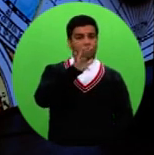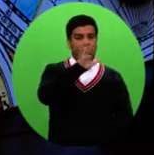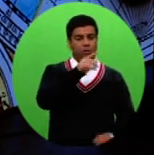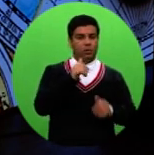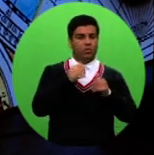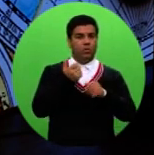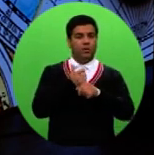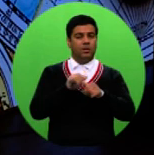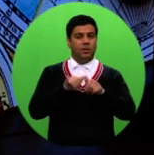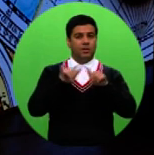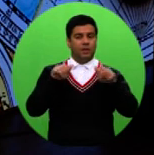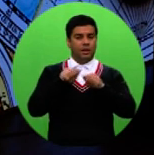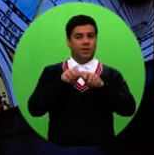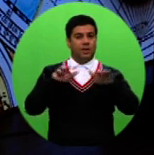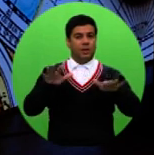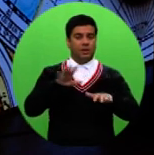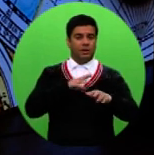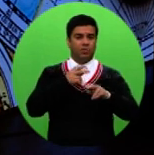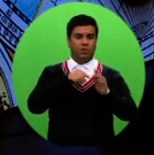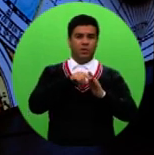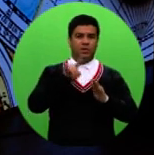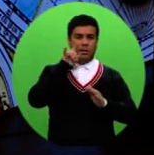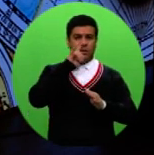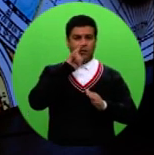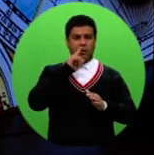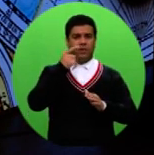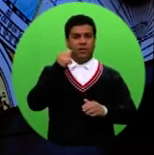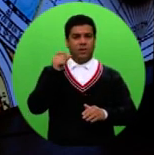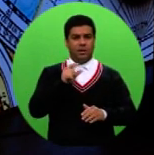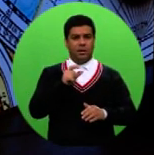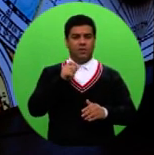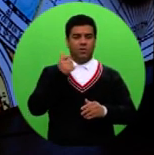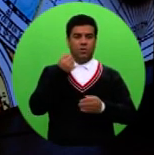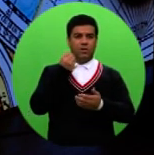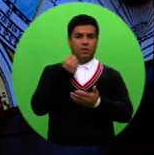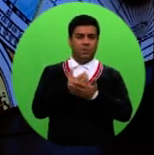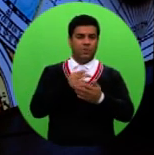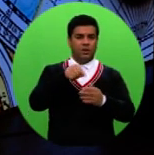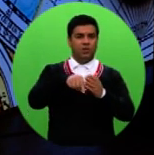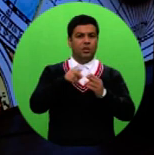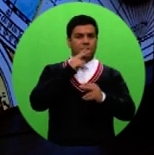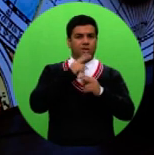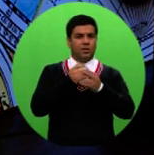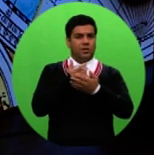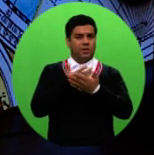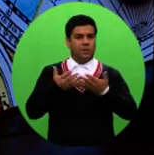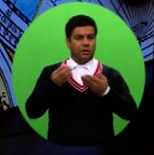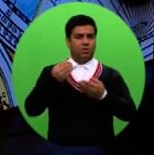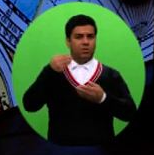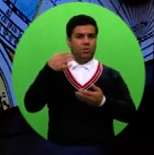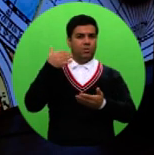juda keng tarqalgan. Neft va tabiiy gaz, ko'mir, qimmatbaho va rangli metallar, radioaktiv